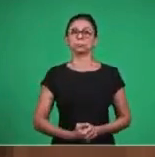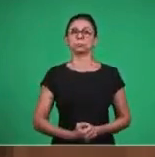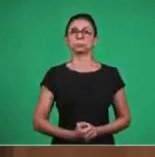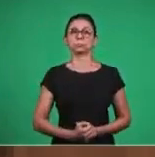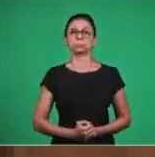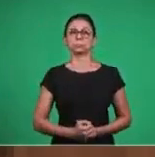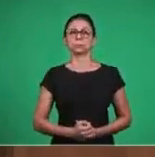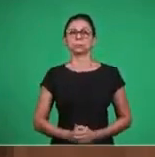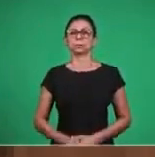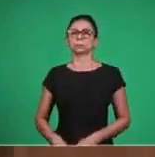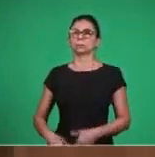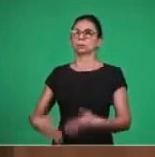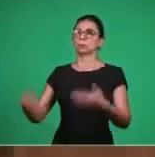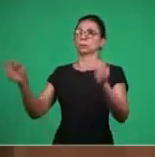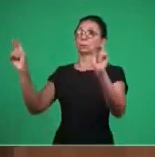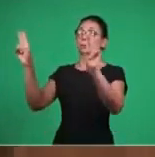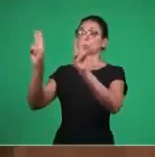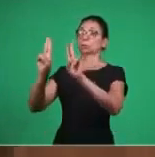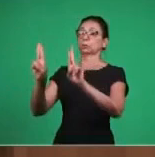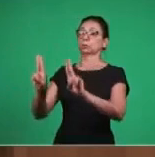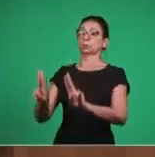Assyrian, Babylonian Empire,